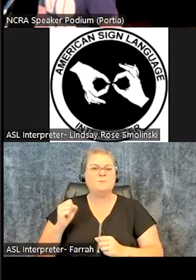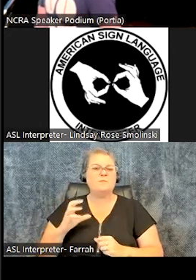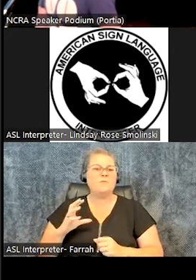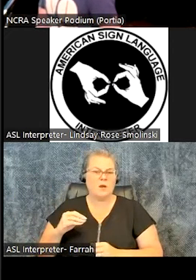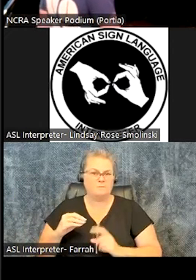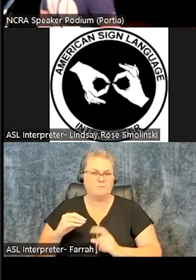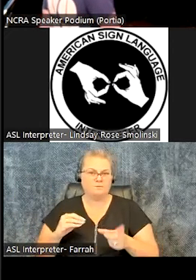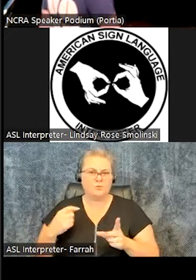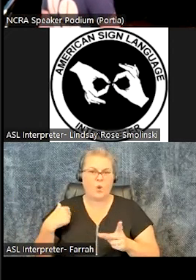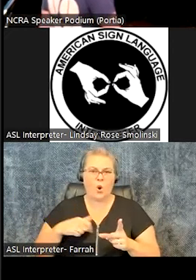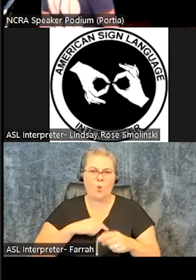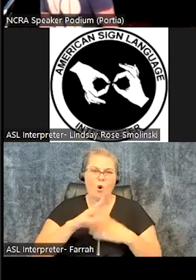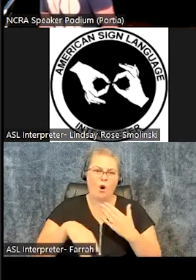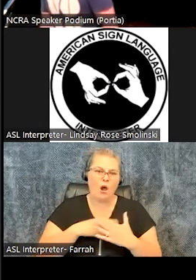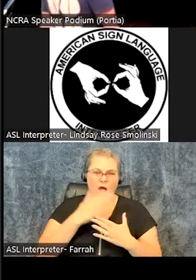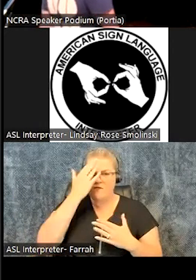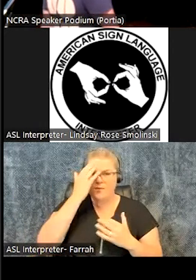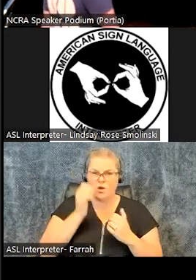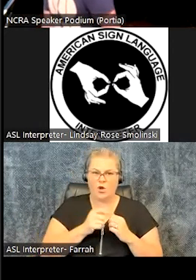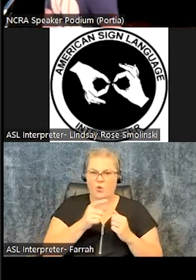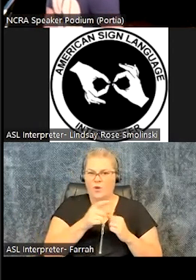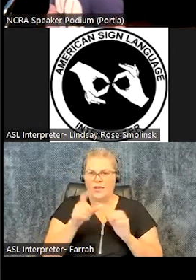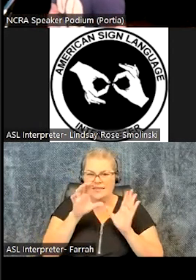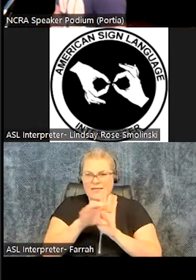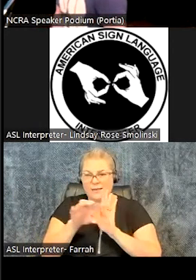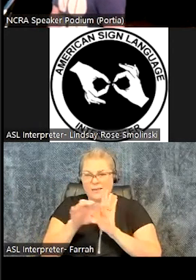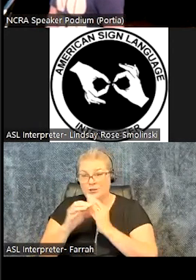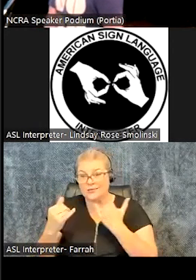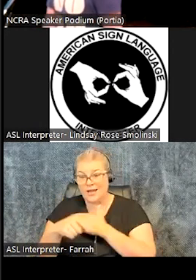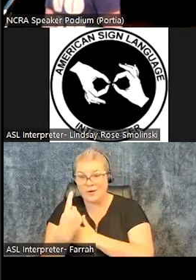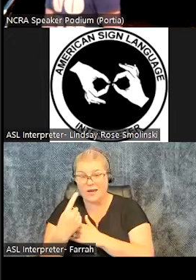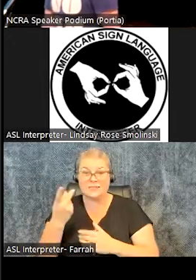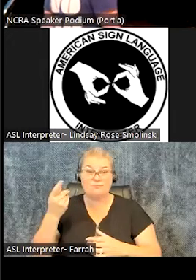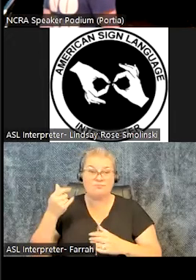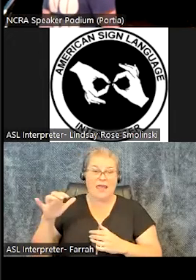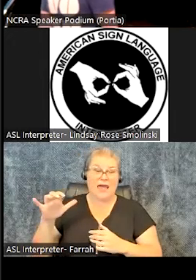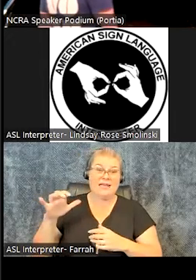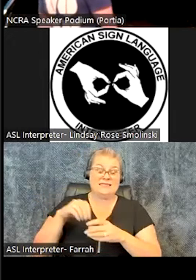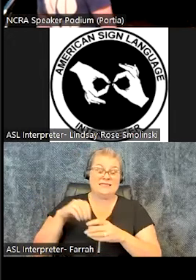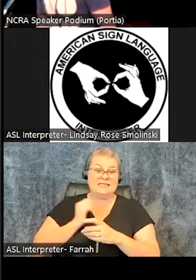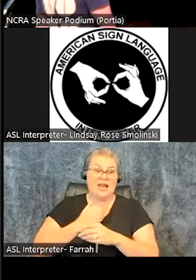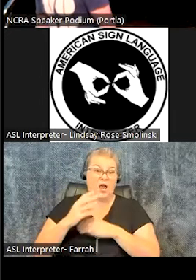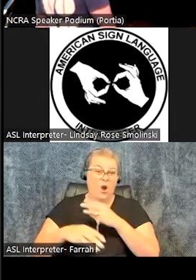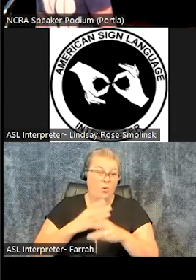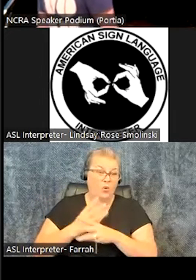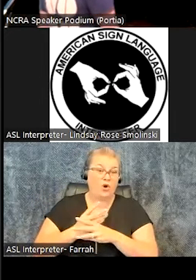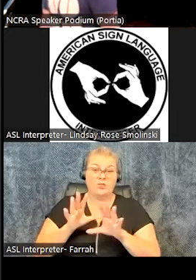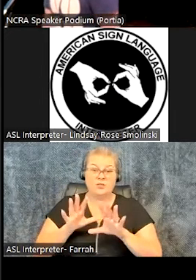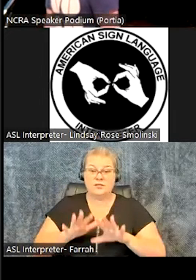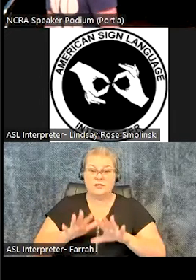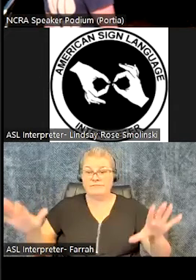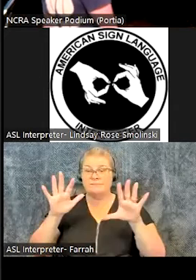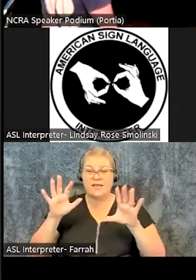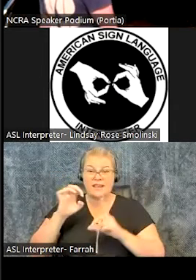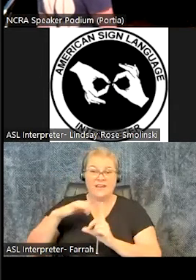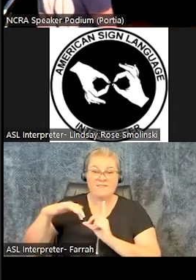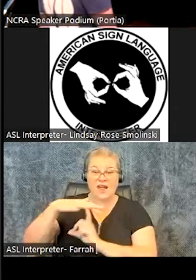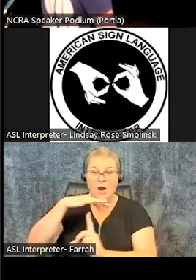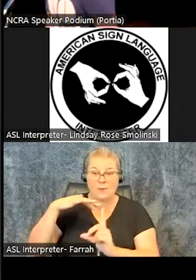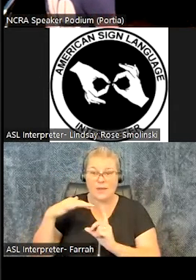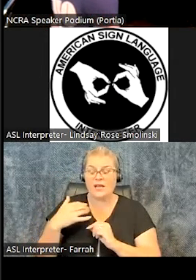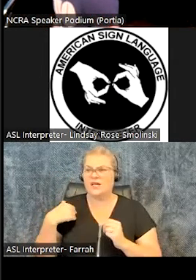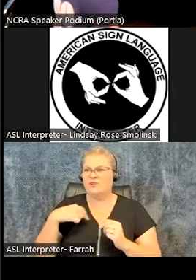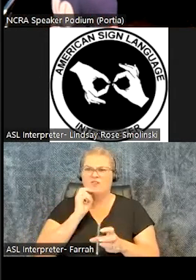We're all familiar with these images these days, plastics in our world, plastics in our environment. It's really hard to go to